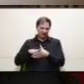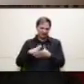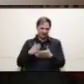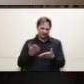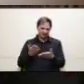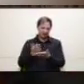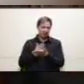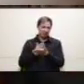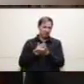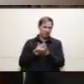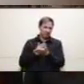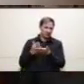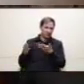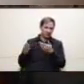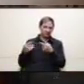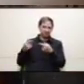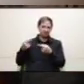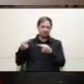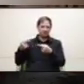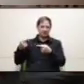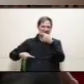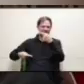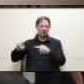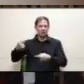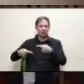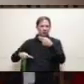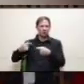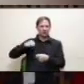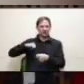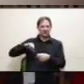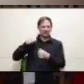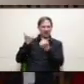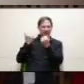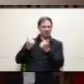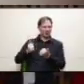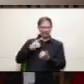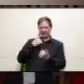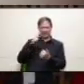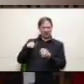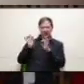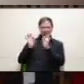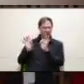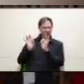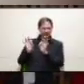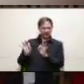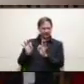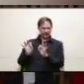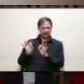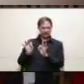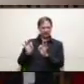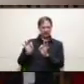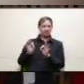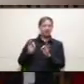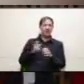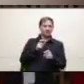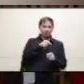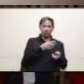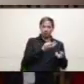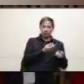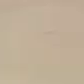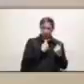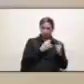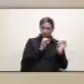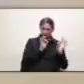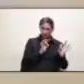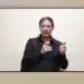Some are disputing their municipal accounts to say they are not accurate and so forth. So, but those that responded positively